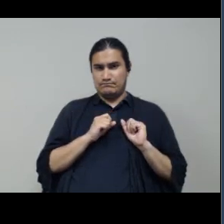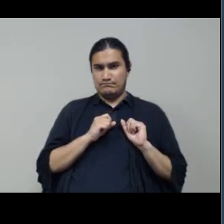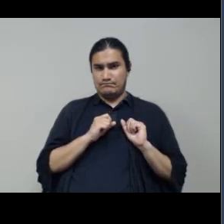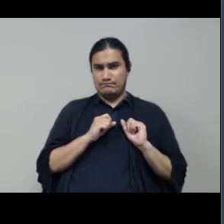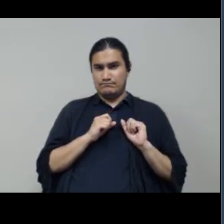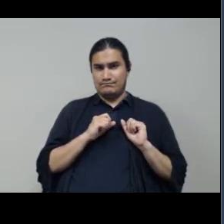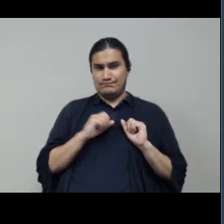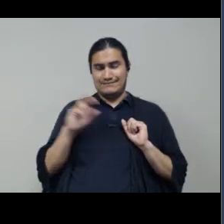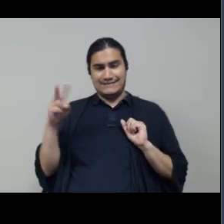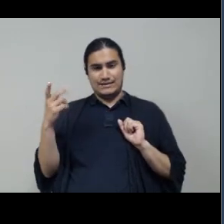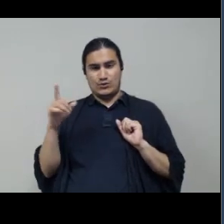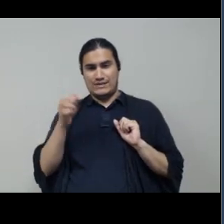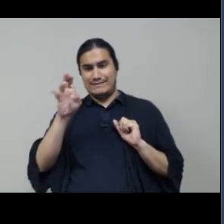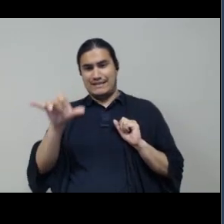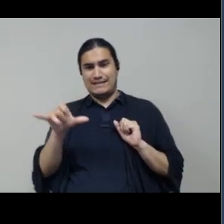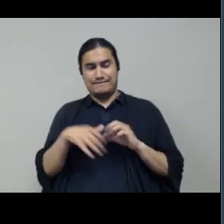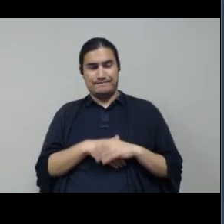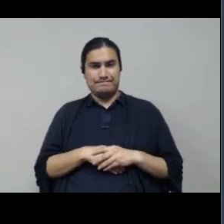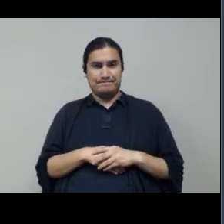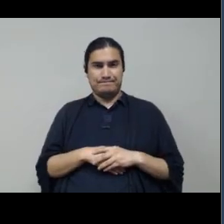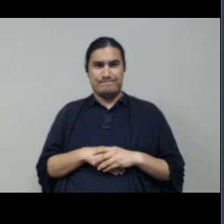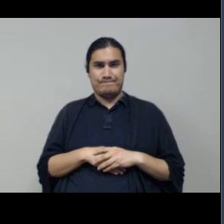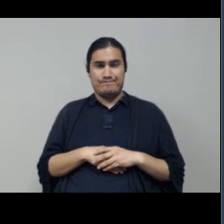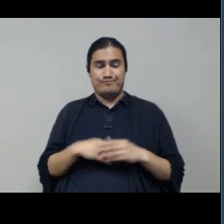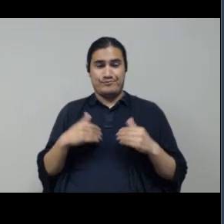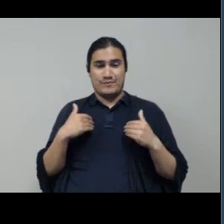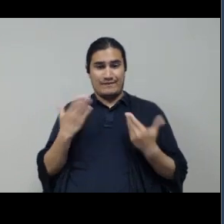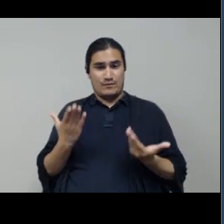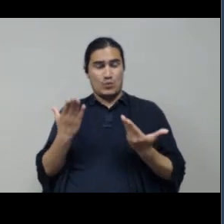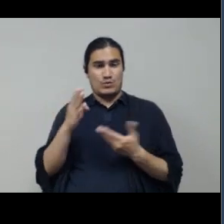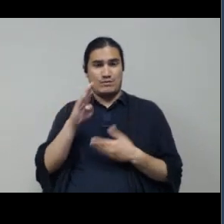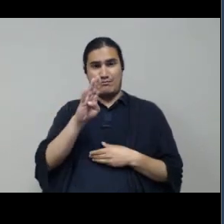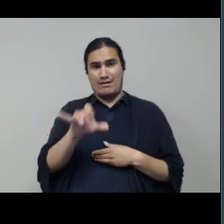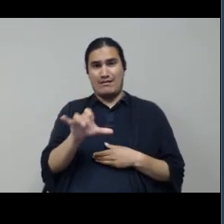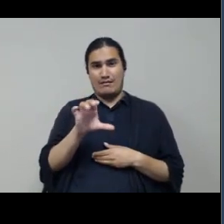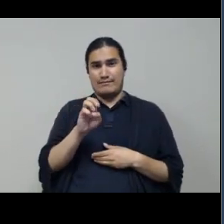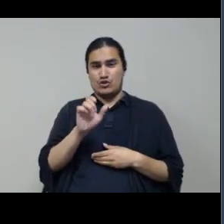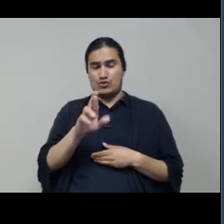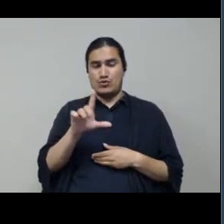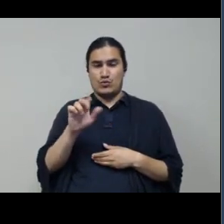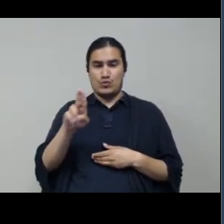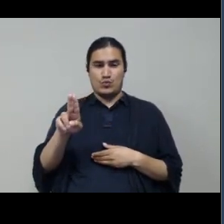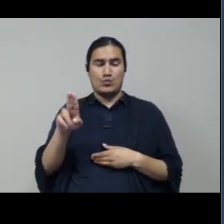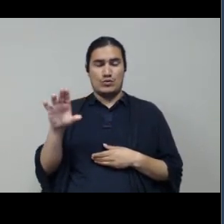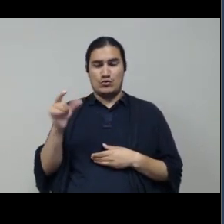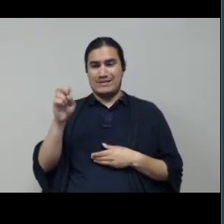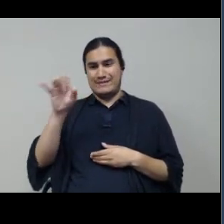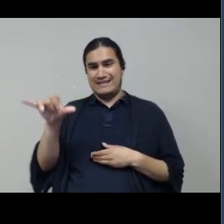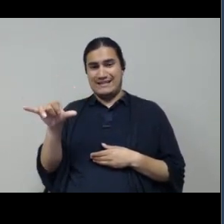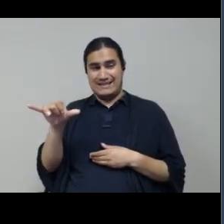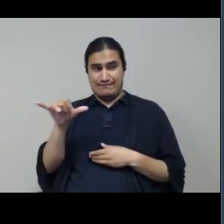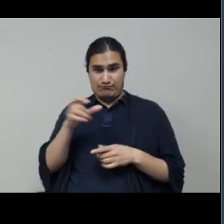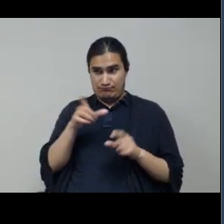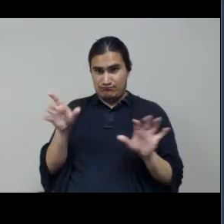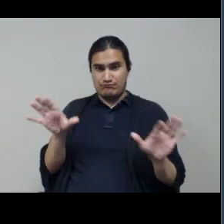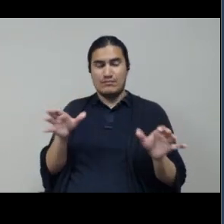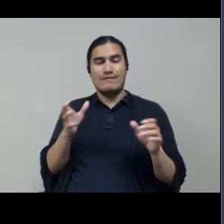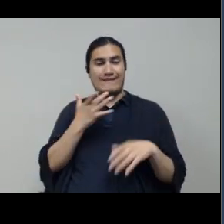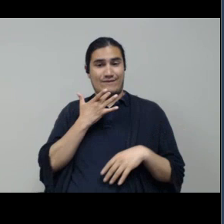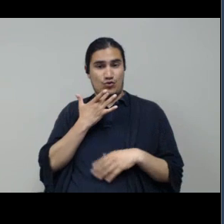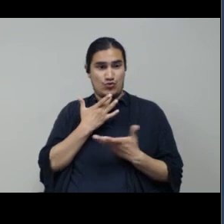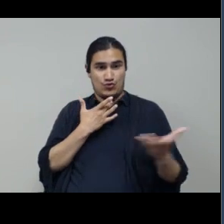Second, Grisby. So we had a motion by Commissioner Liu, second by Commissioner Grisby. Is that correct? Okay, all those in favor?